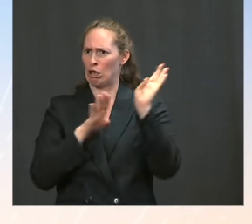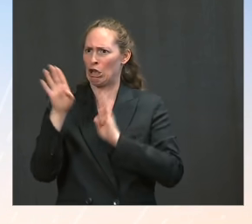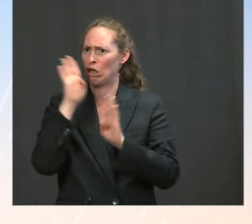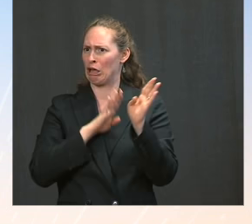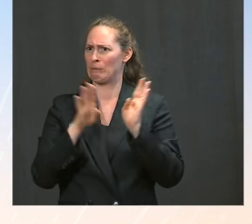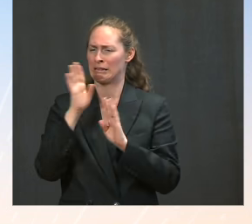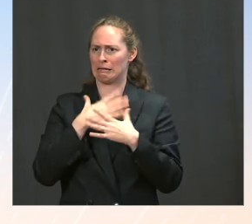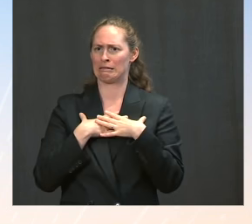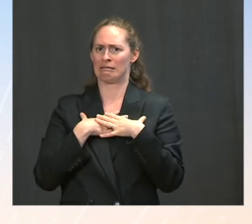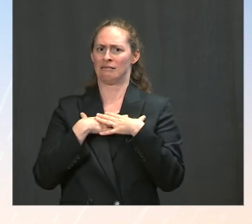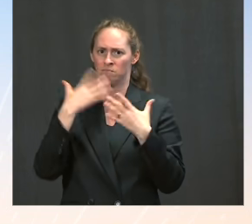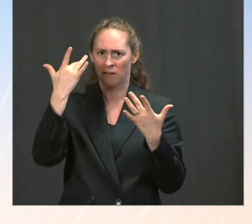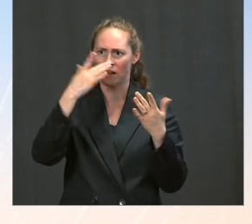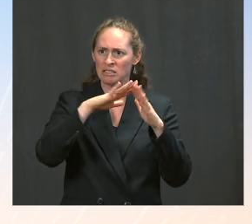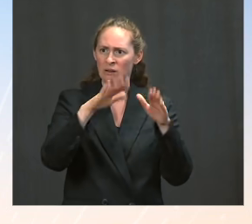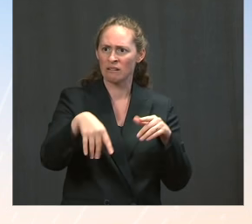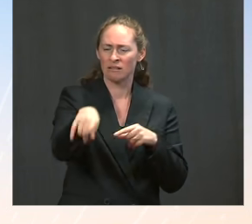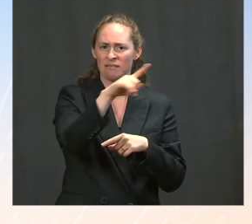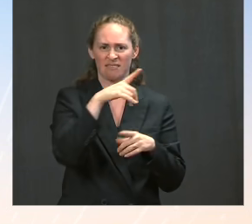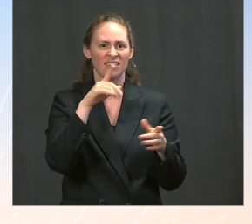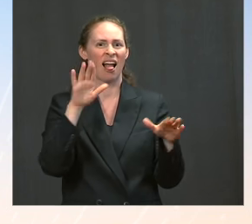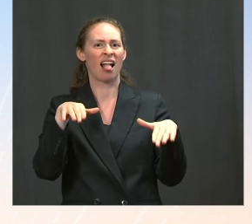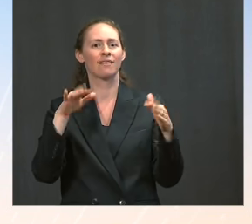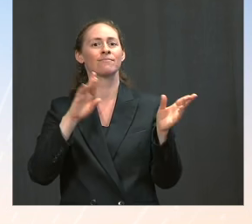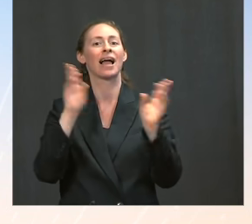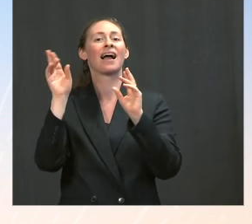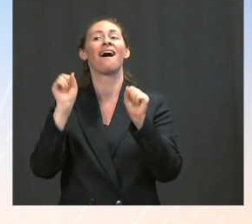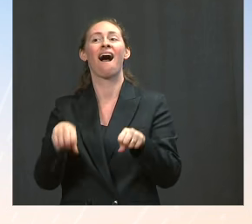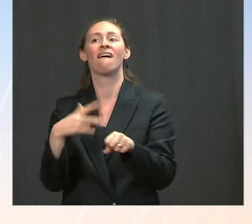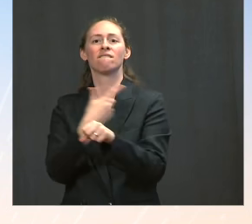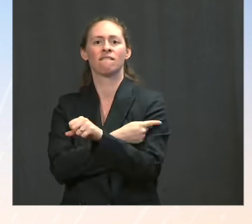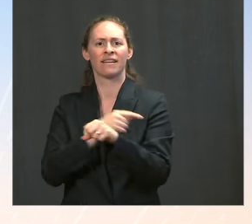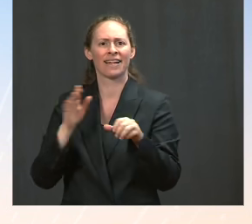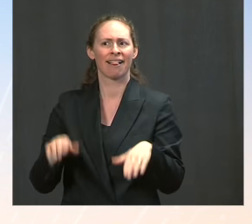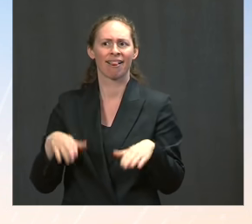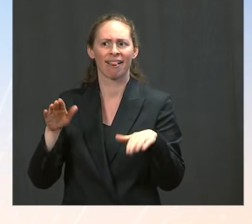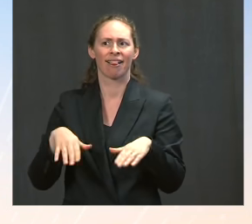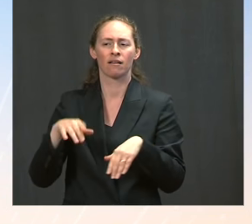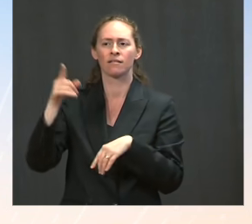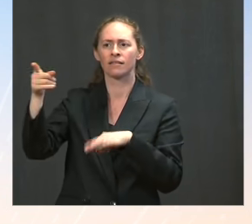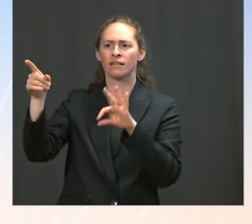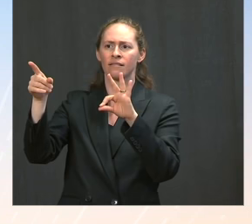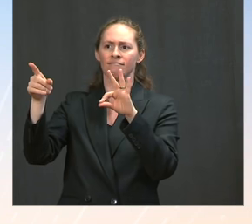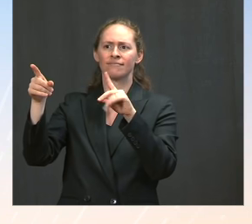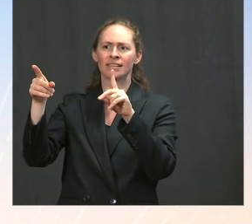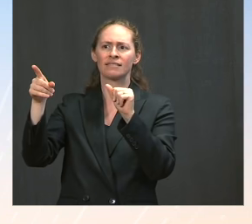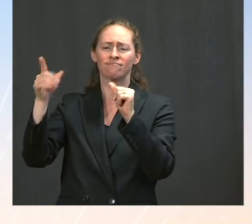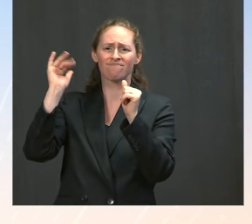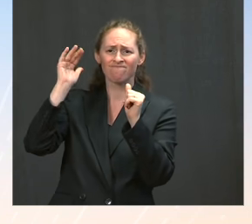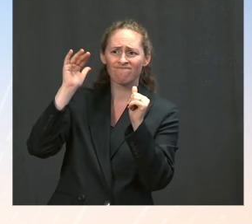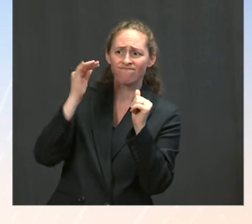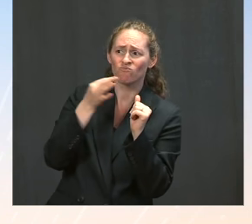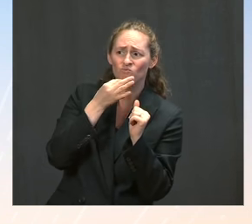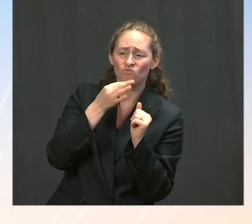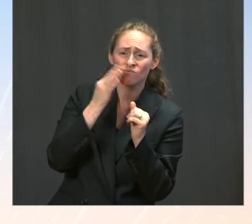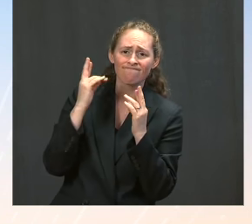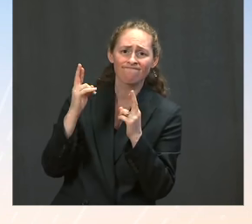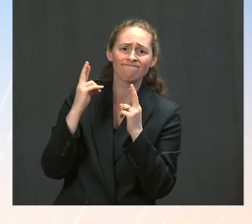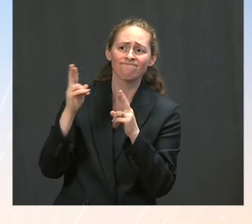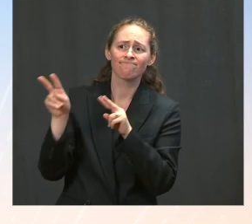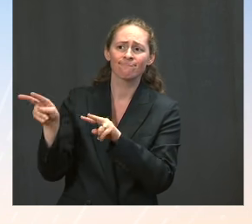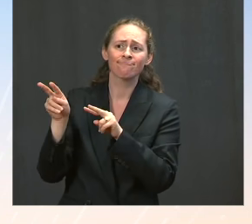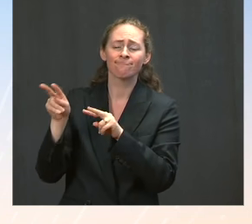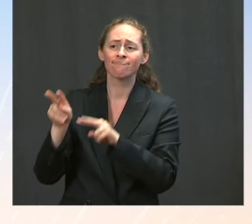president said last night, obviously it's going to be led by the FDA, but certainly we hope that will be soon. But that puts kids at risk. It's not aligned with public